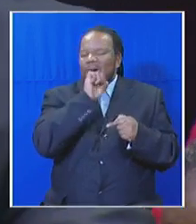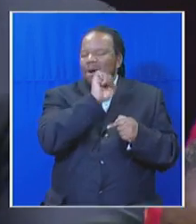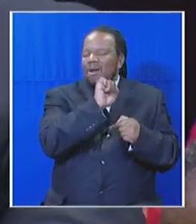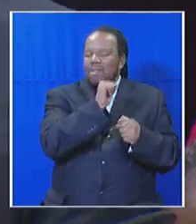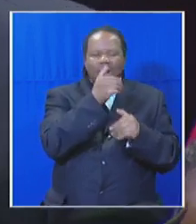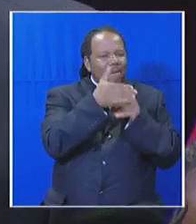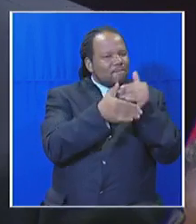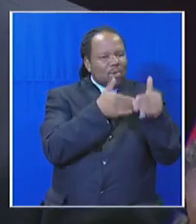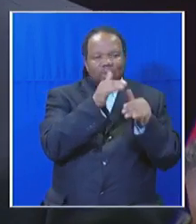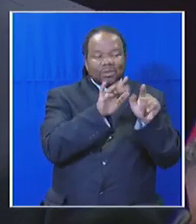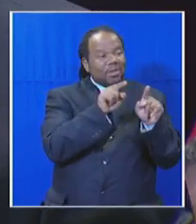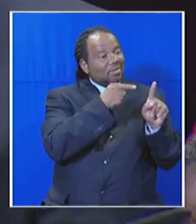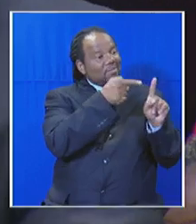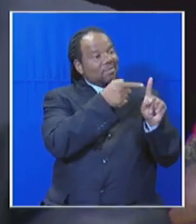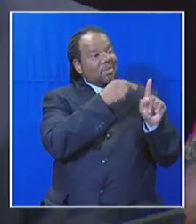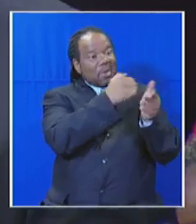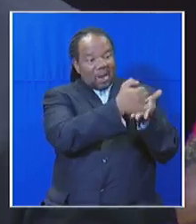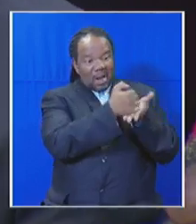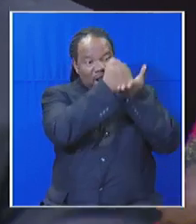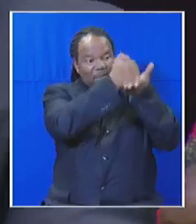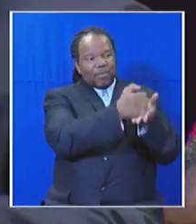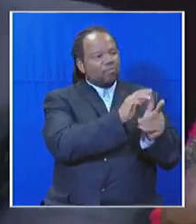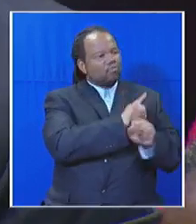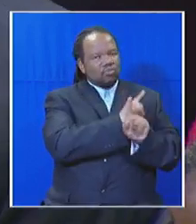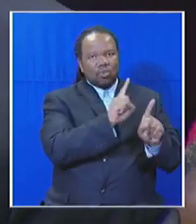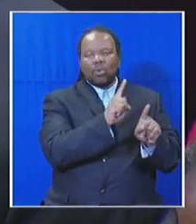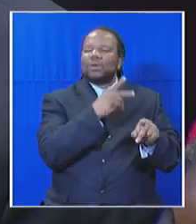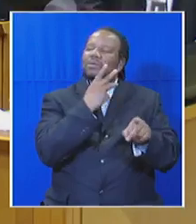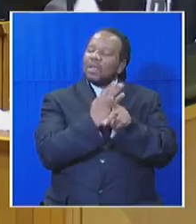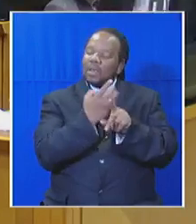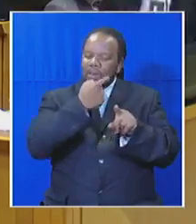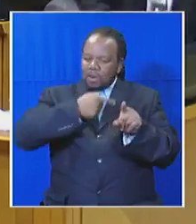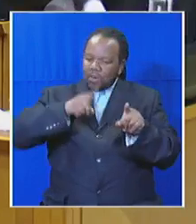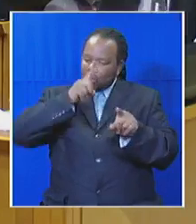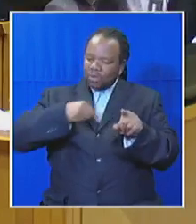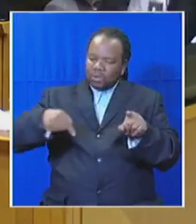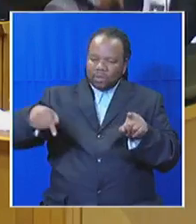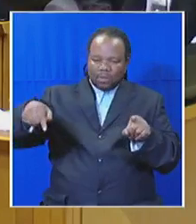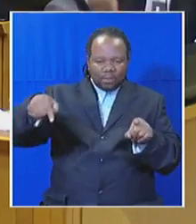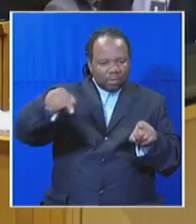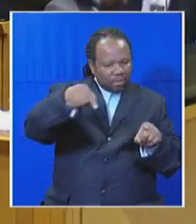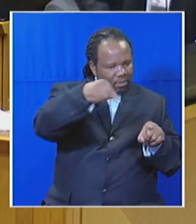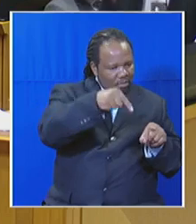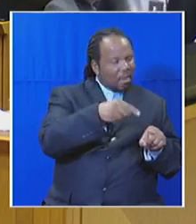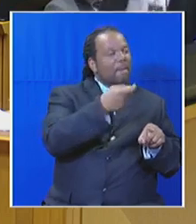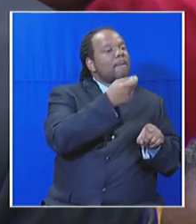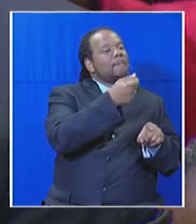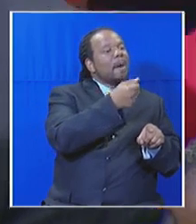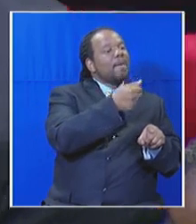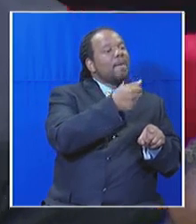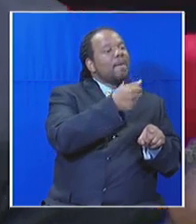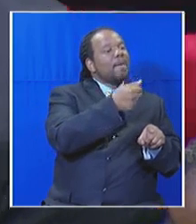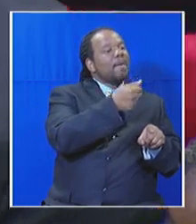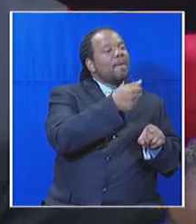It will not help you because it comes back to one question. When are you paying back the